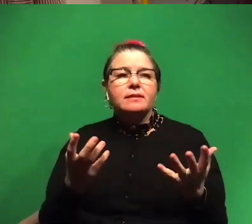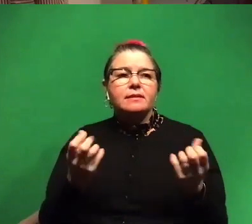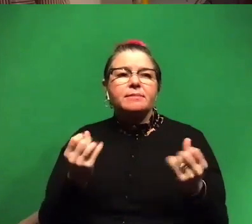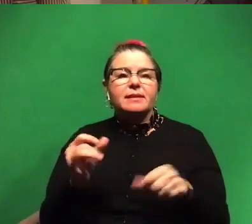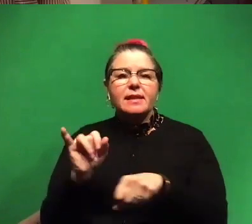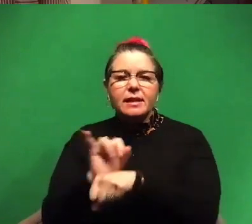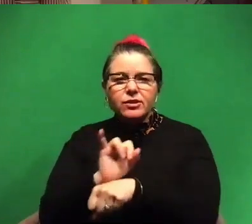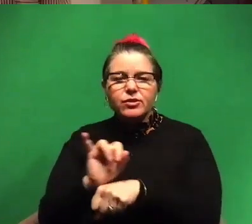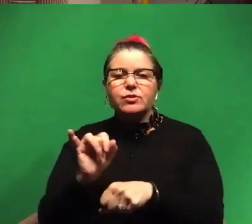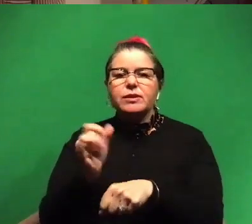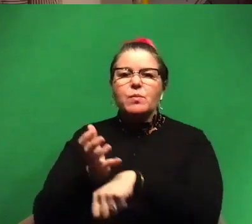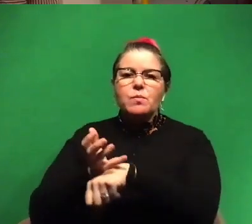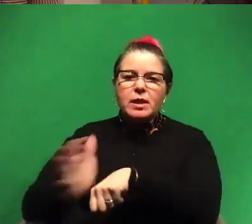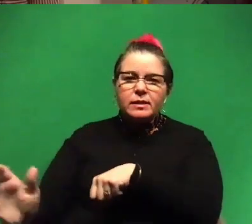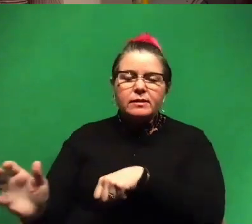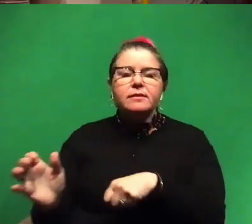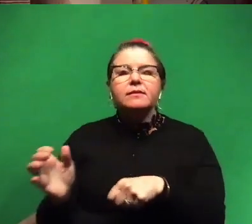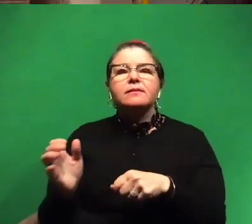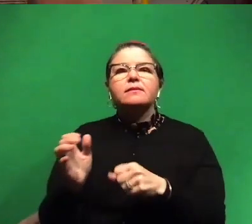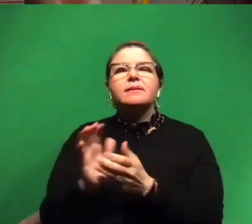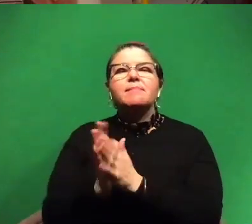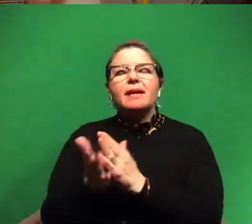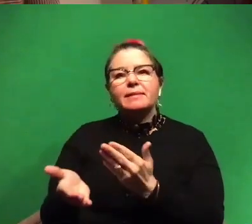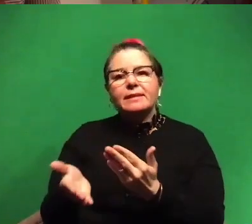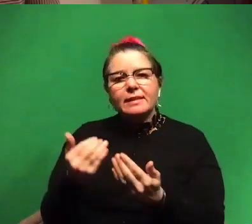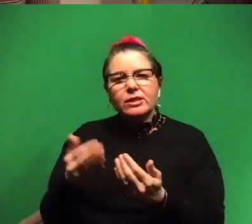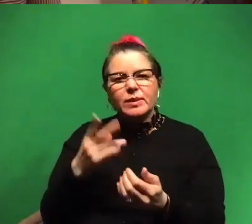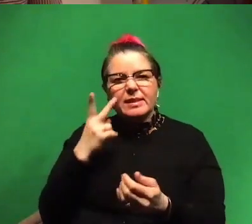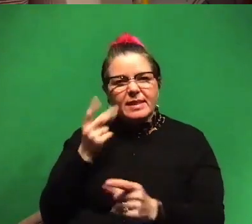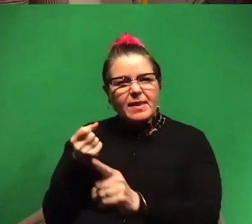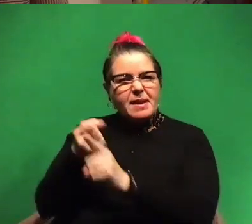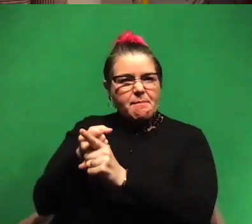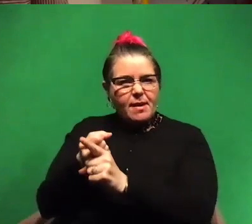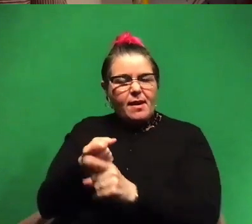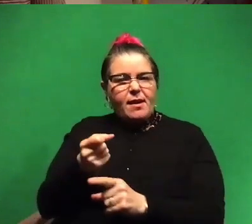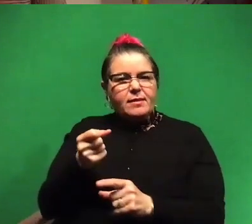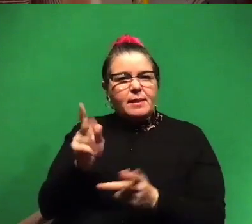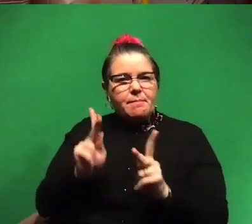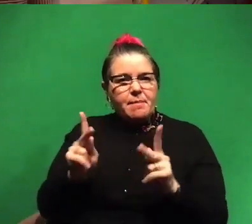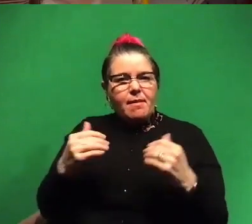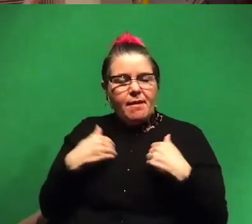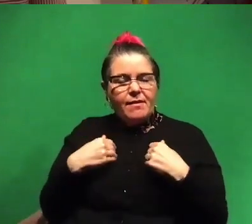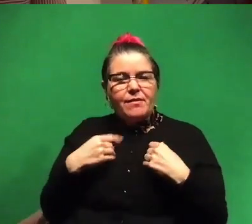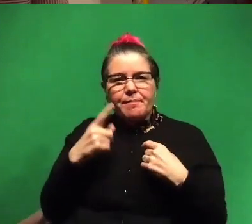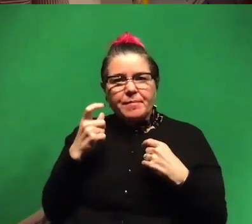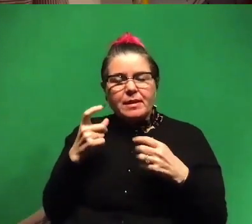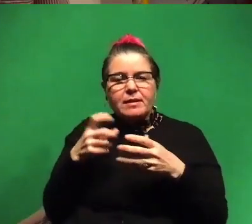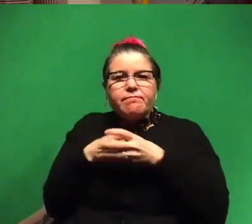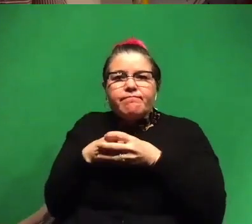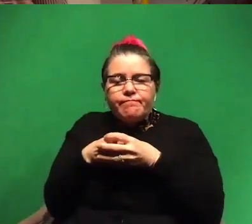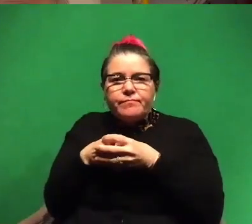industry and a lot of waste, it becomes easier to see the impacts that people have because it's so